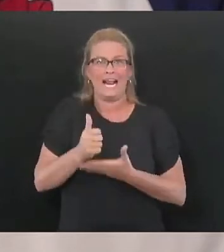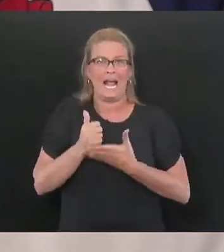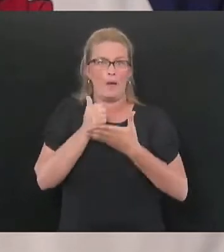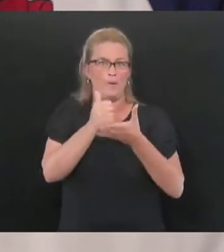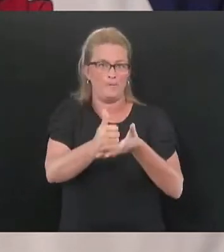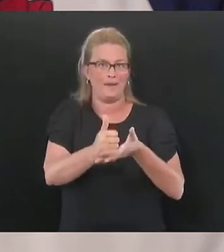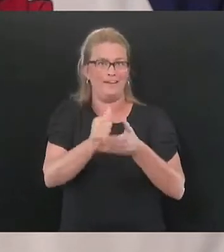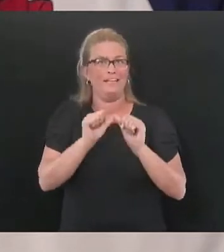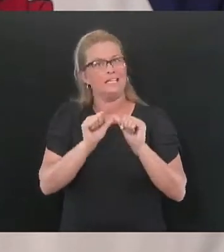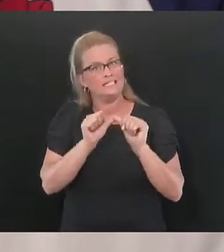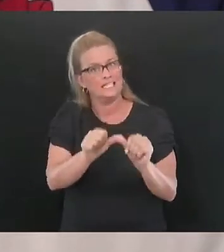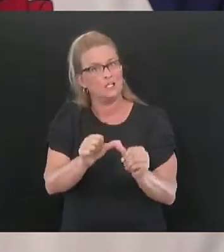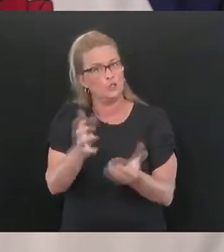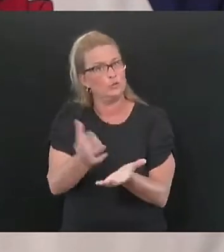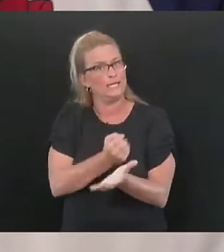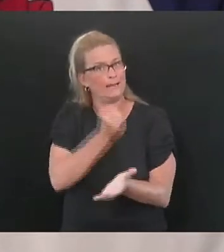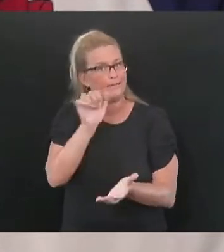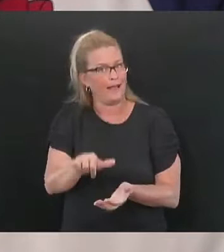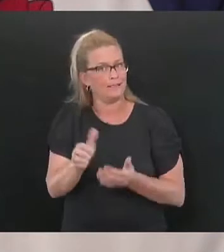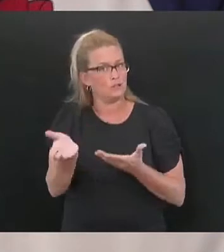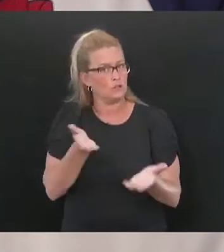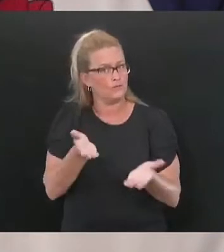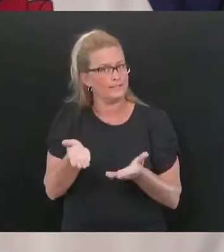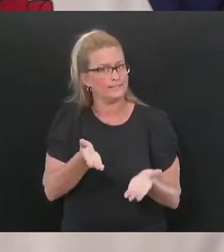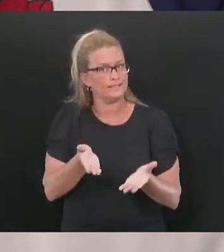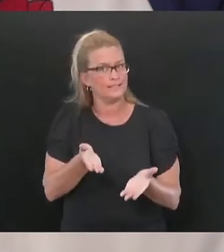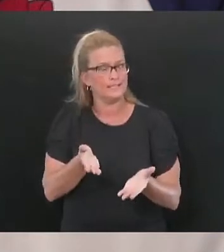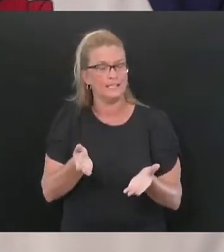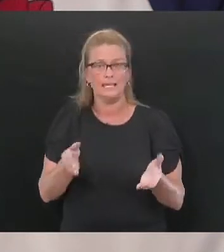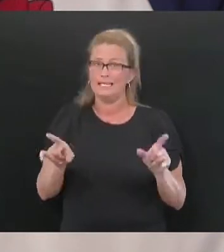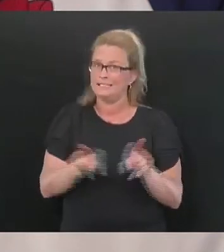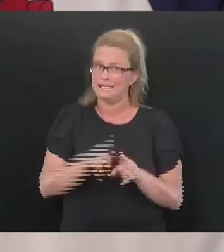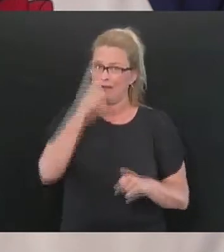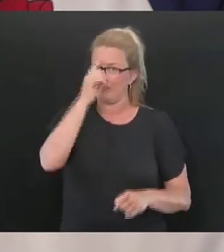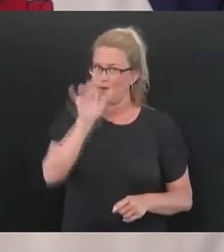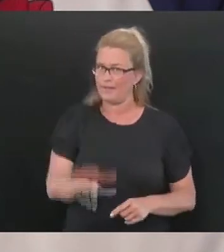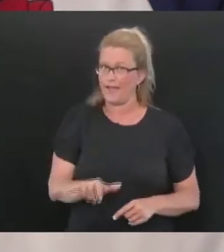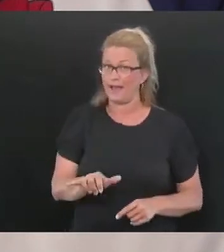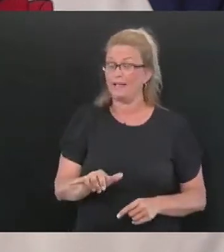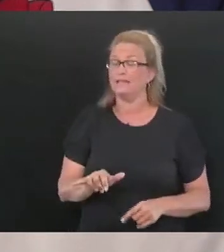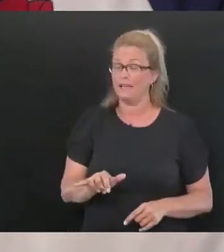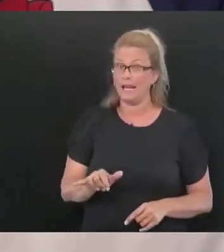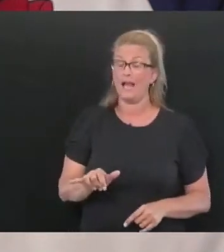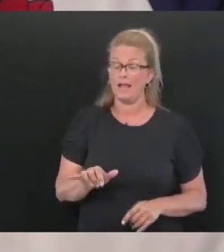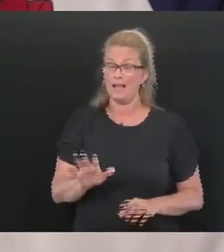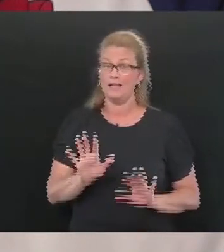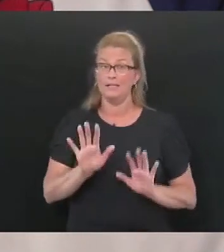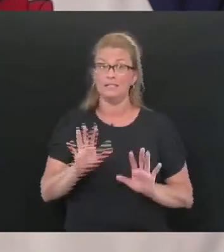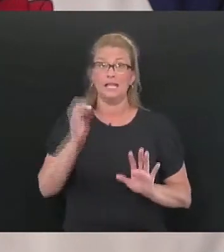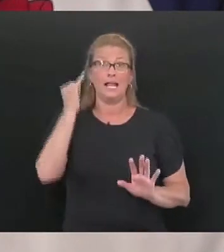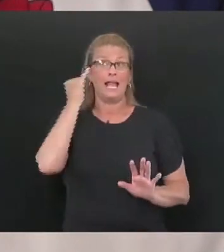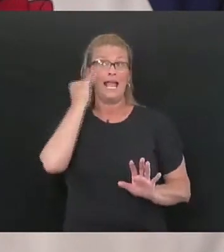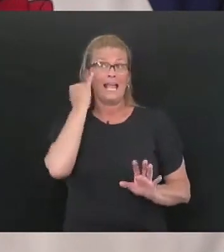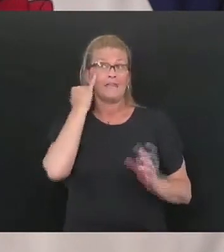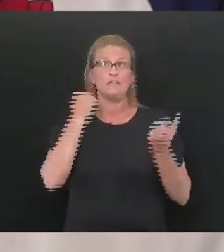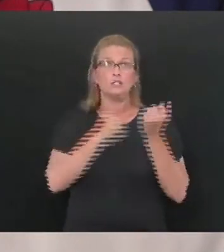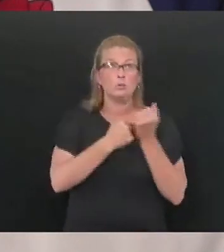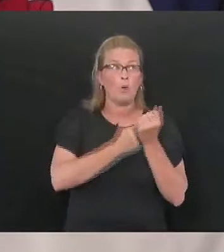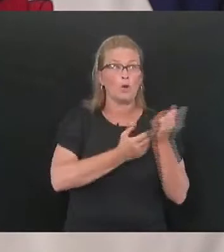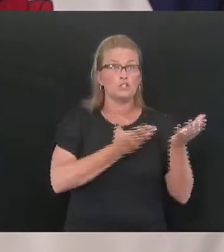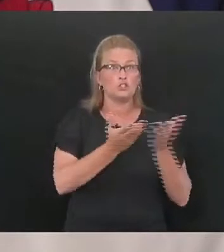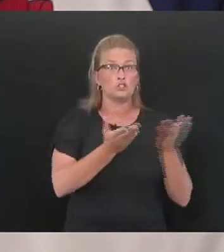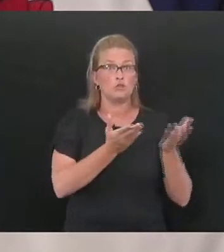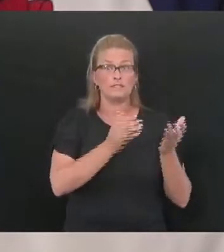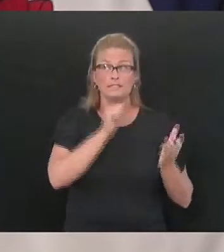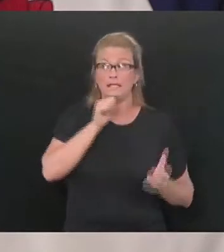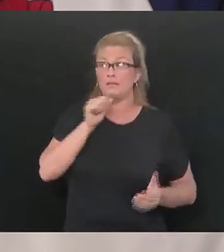will continue to receive it. The same thing goes for that. If in fact we have support services for kids that aren't